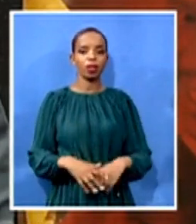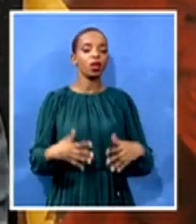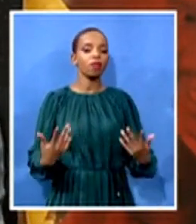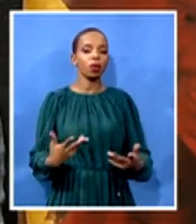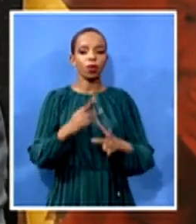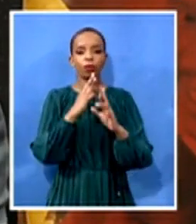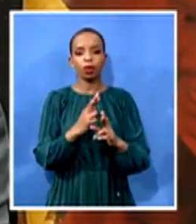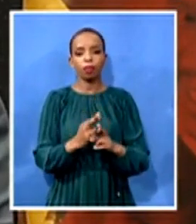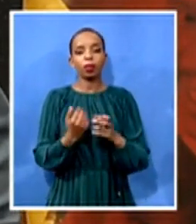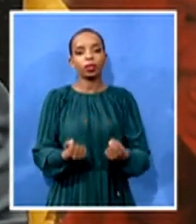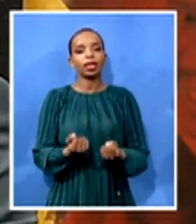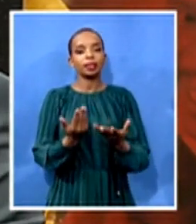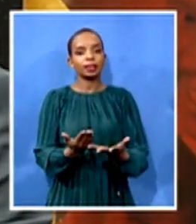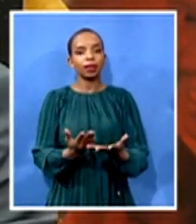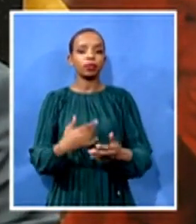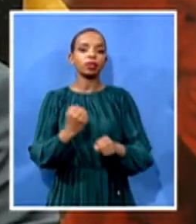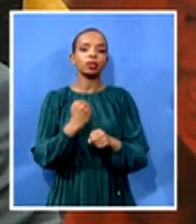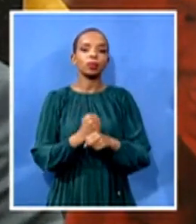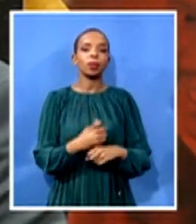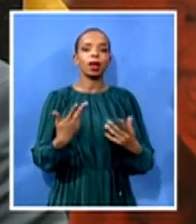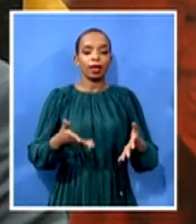the province for COVID-19.